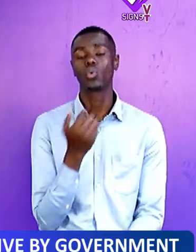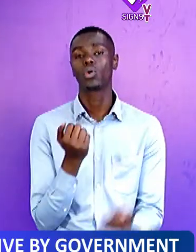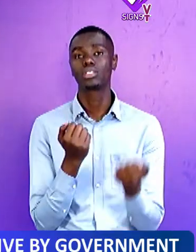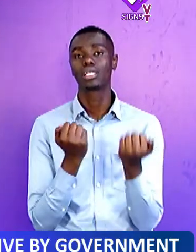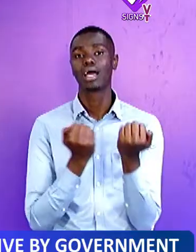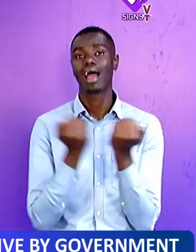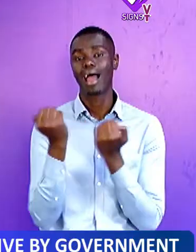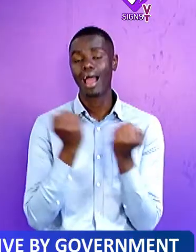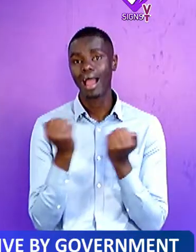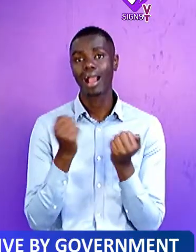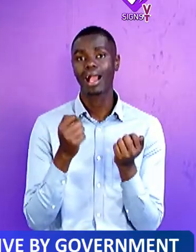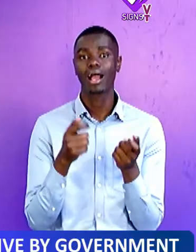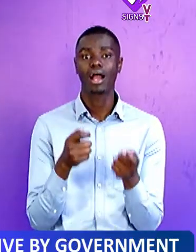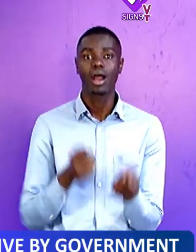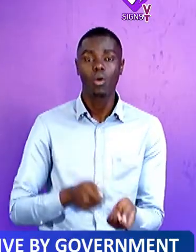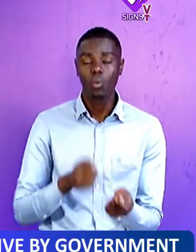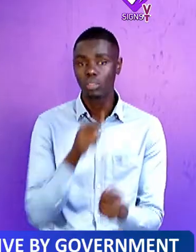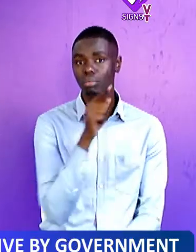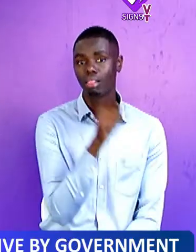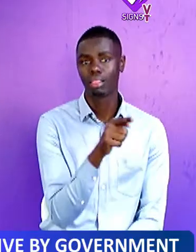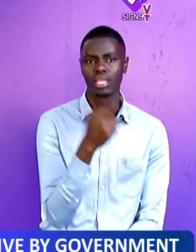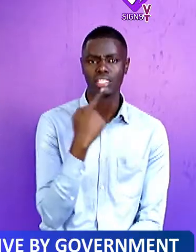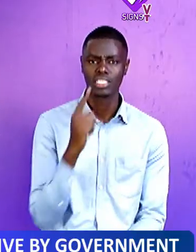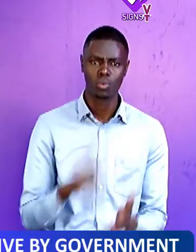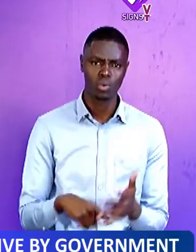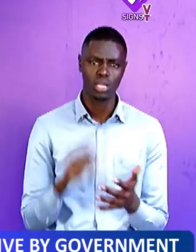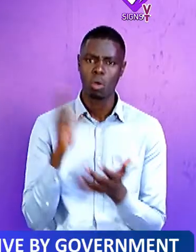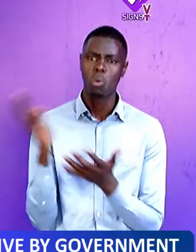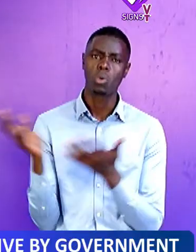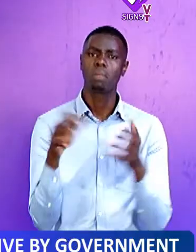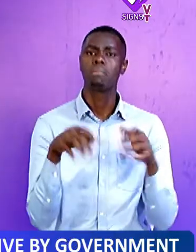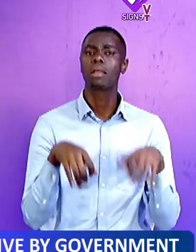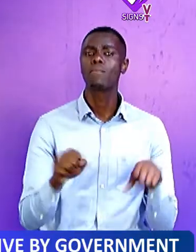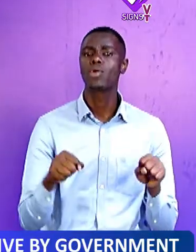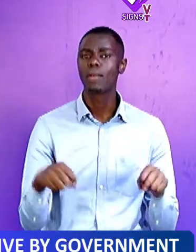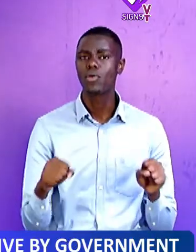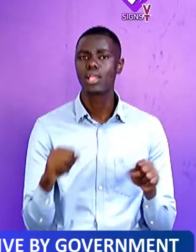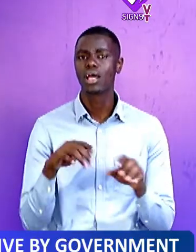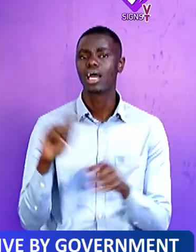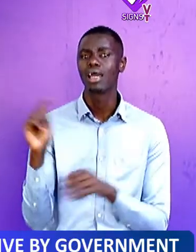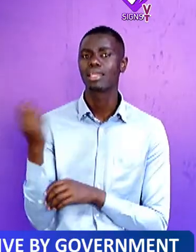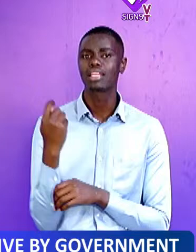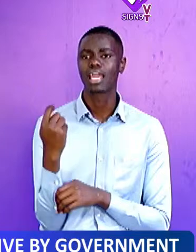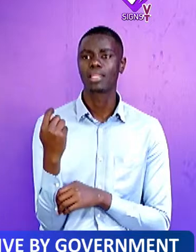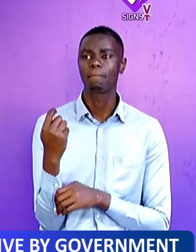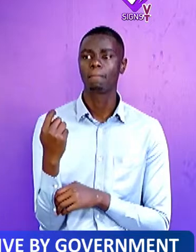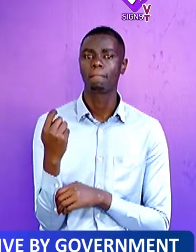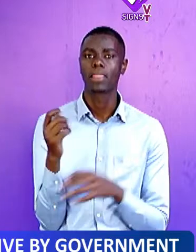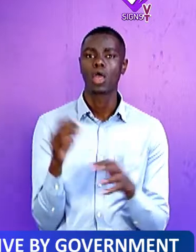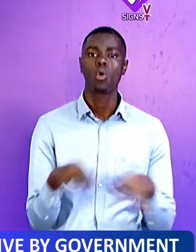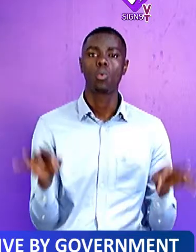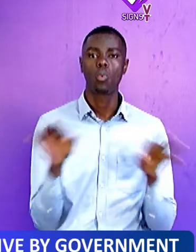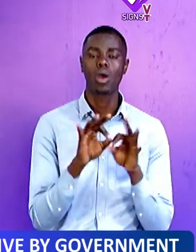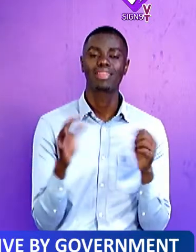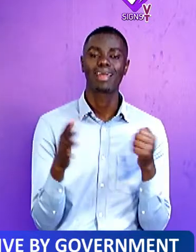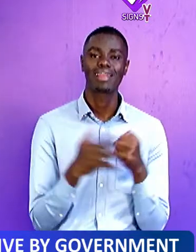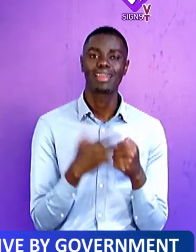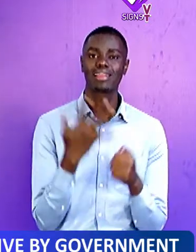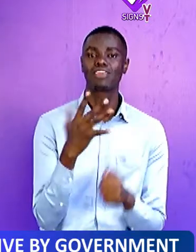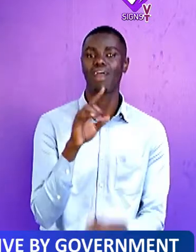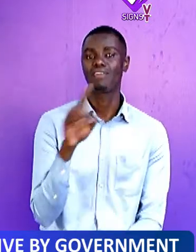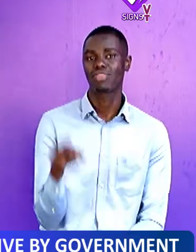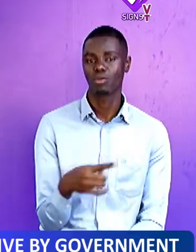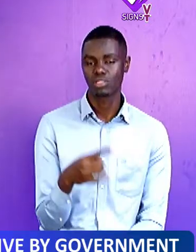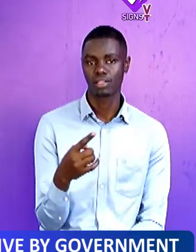machine? Now he says that he's going to bring boda bodas into Kenya worth 95,000, isn't